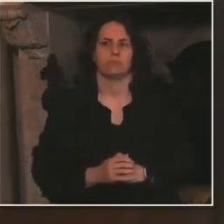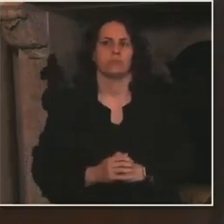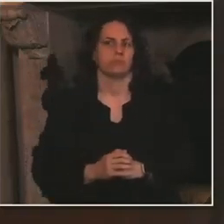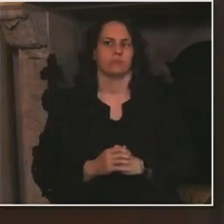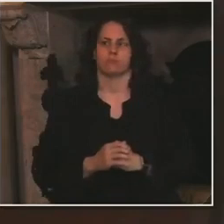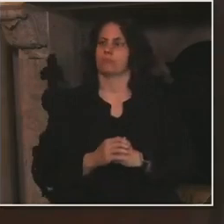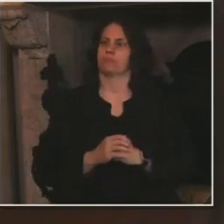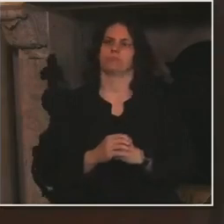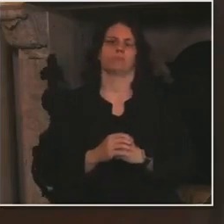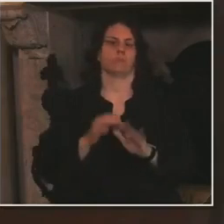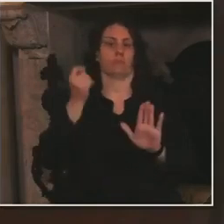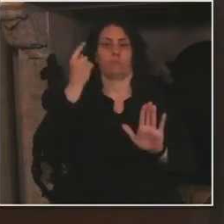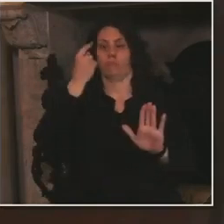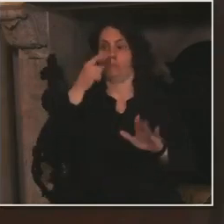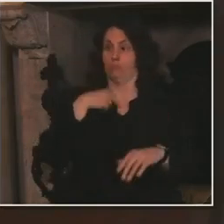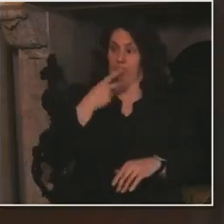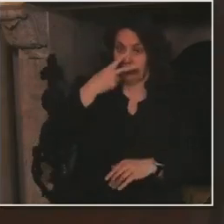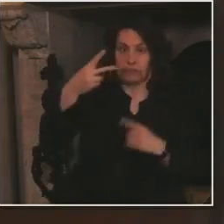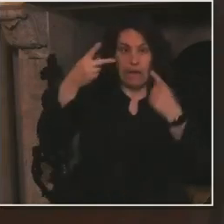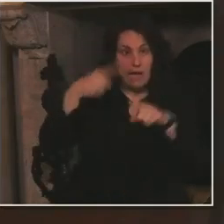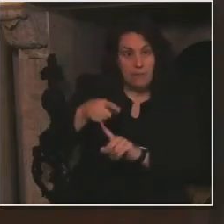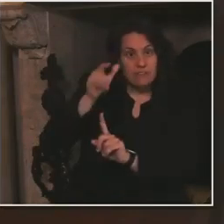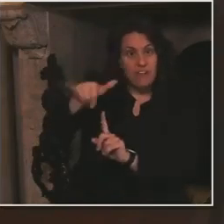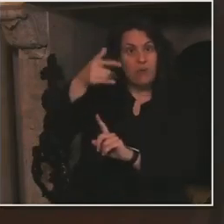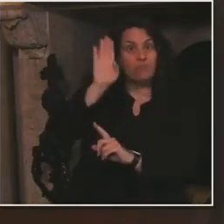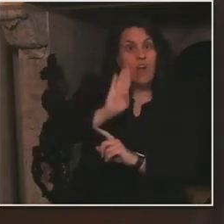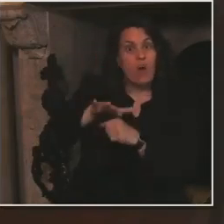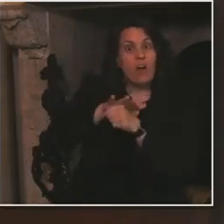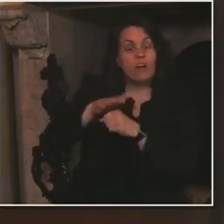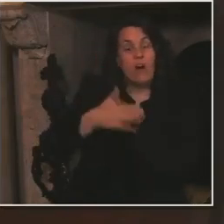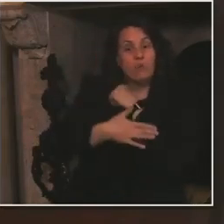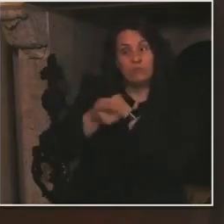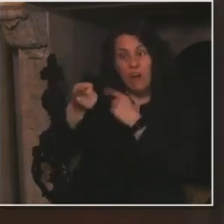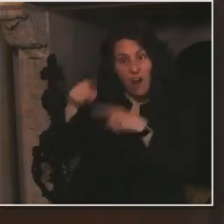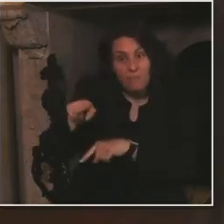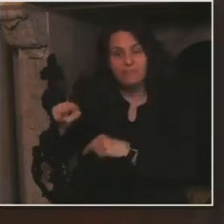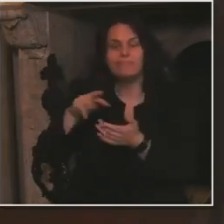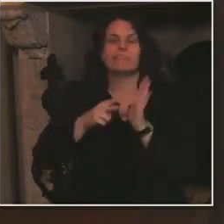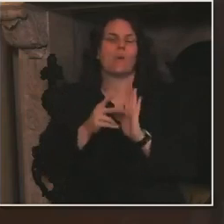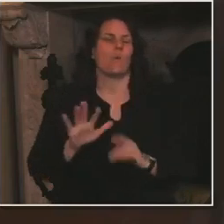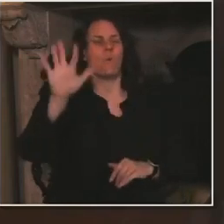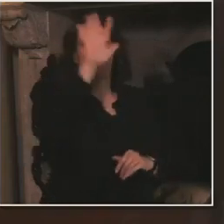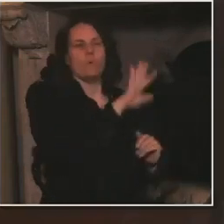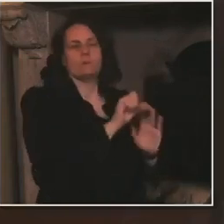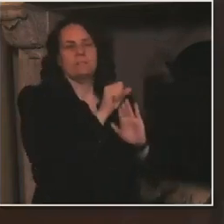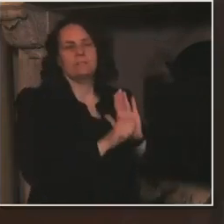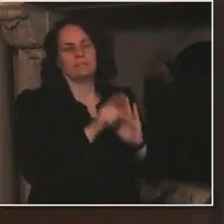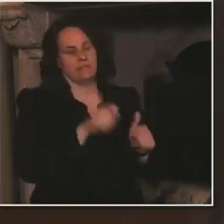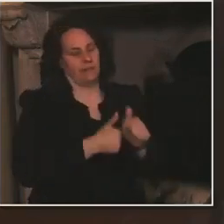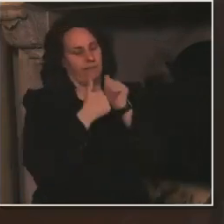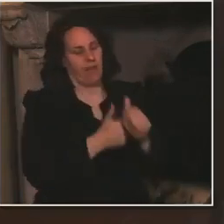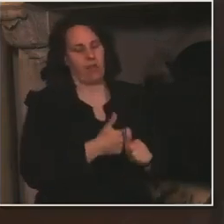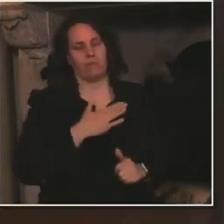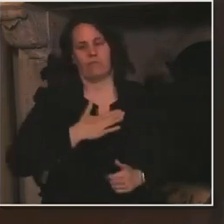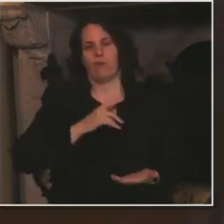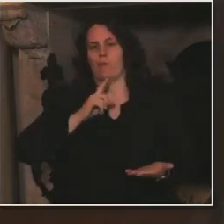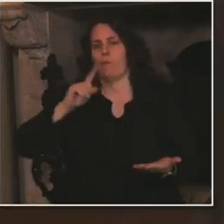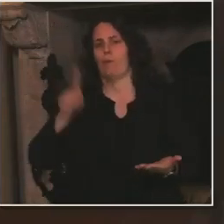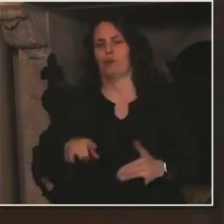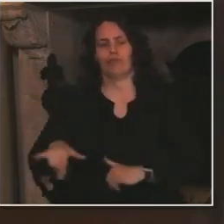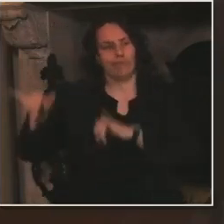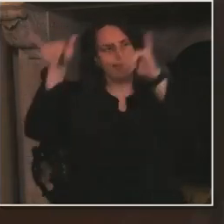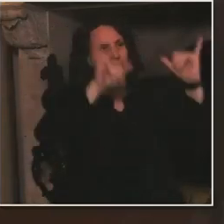safer at home right now. I know folks have asked about reopening rural communities sooner and taking a more piecemeal approach,